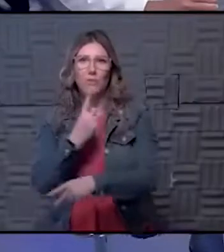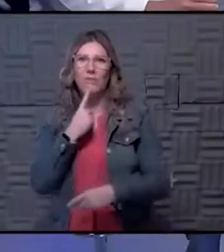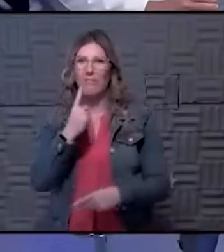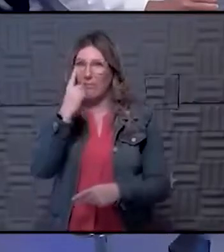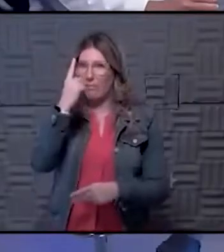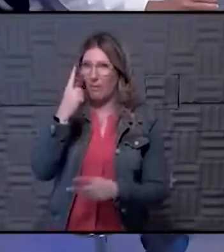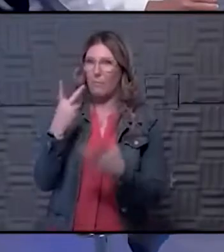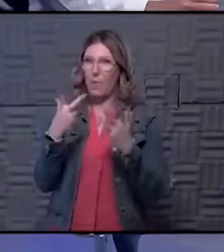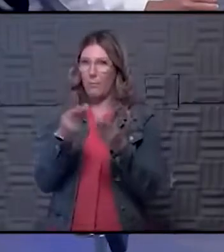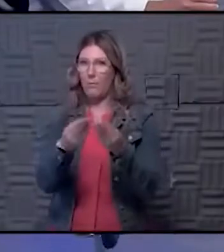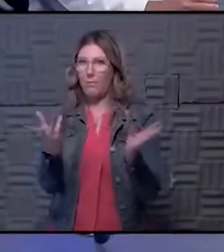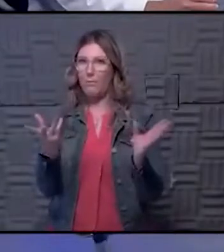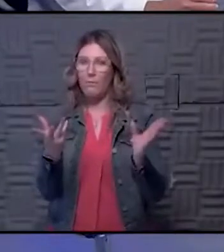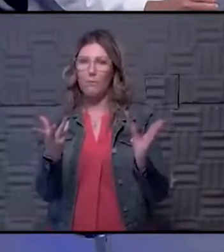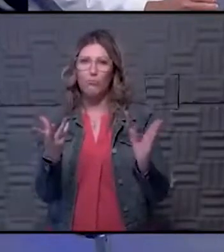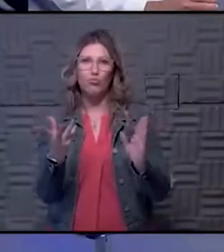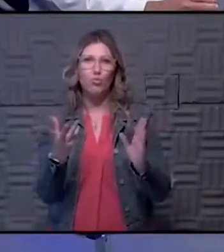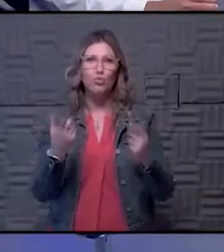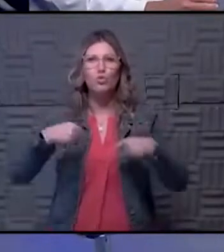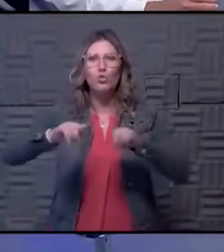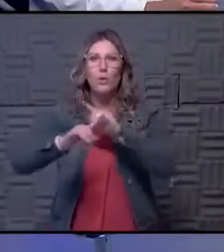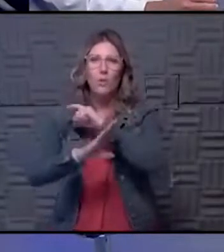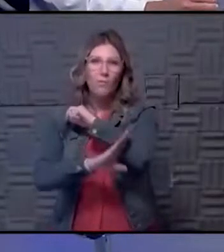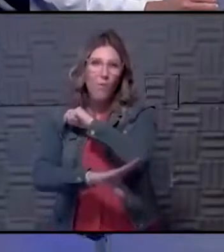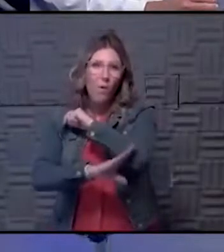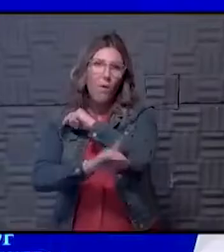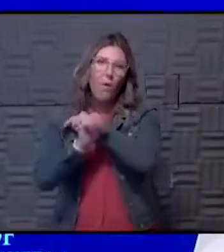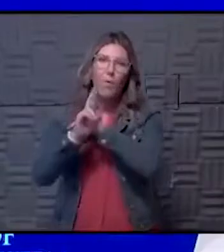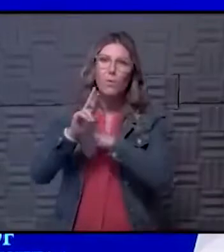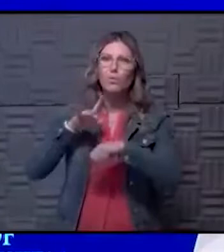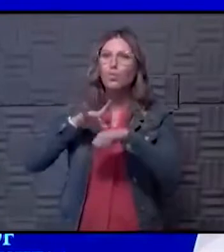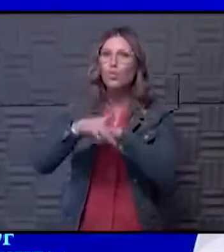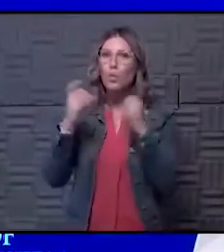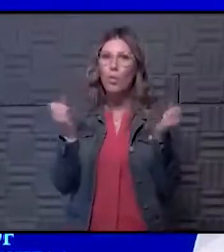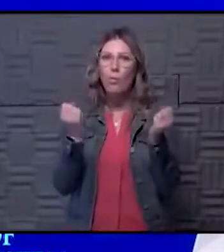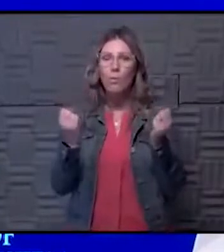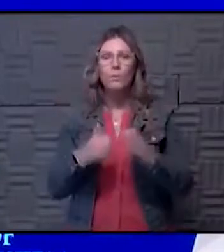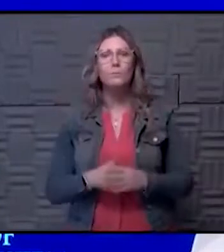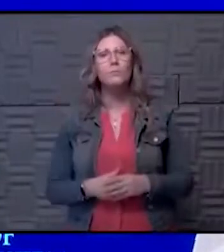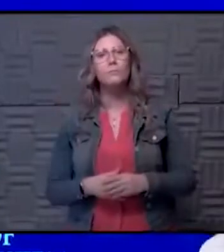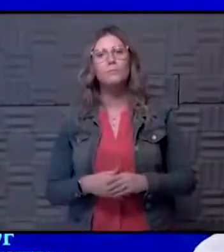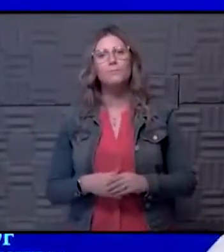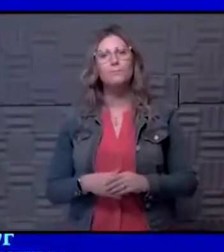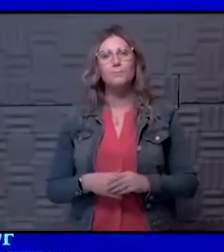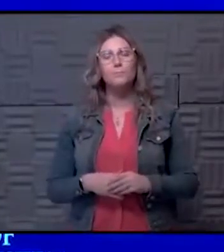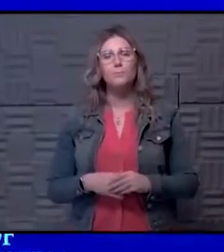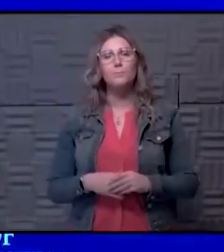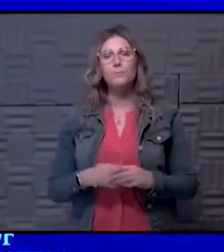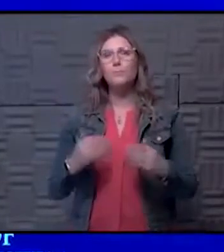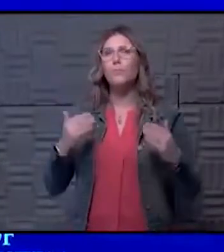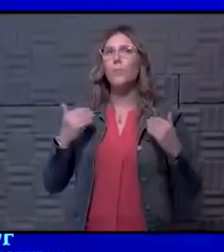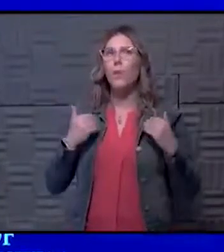may come out probably into the late fall, early winter, and it will have the